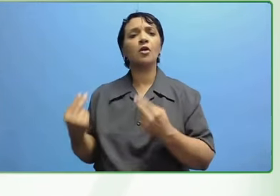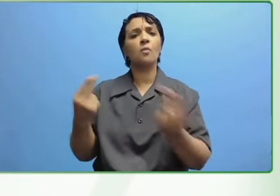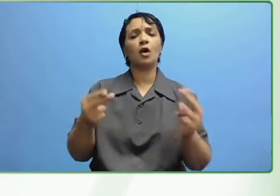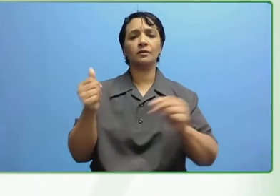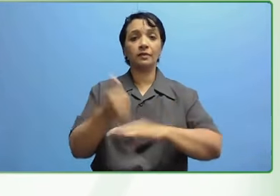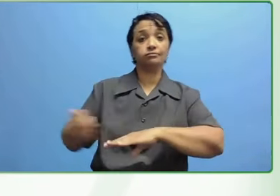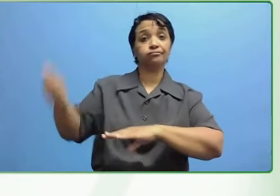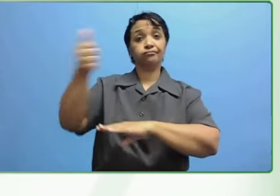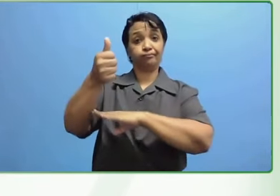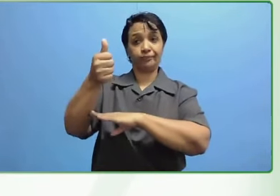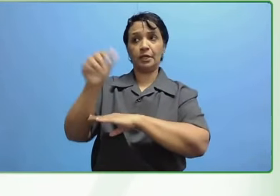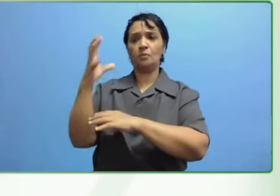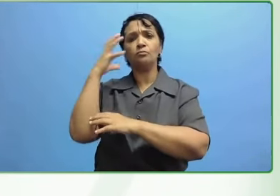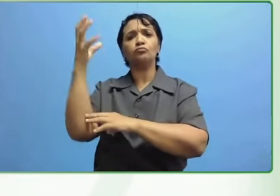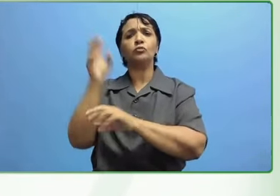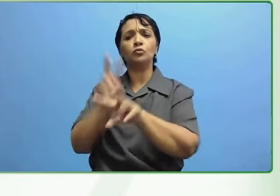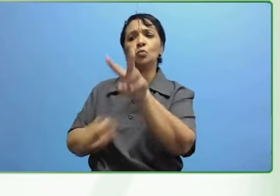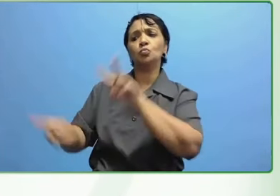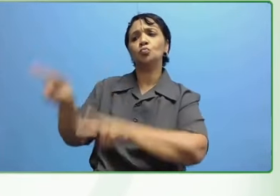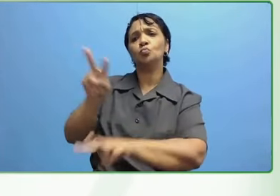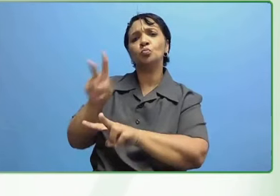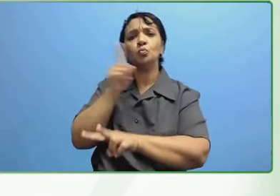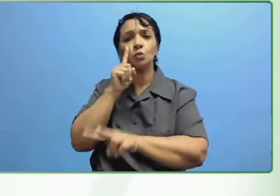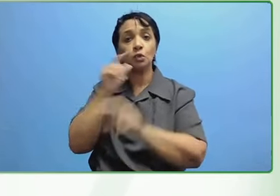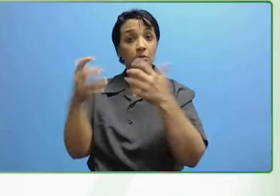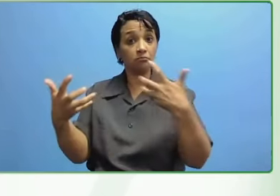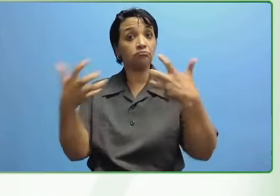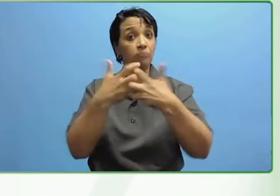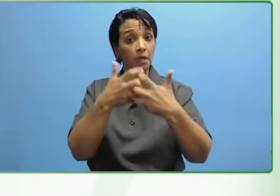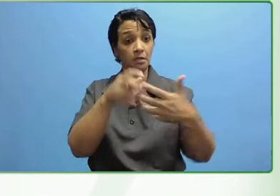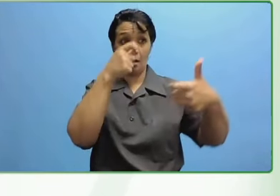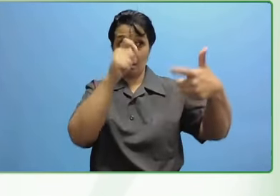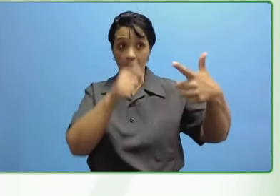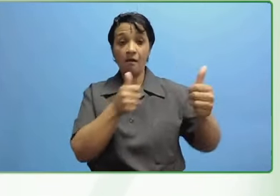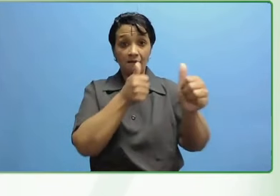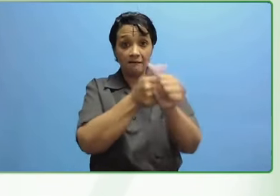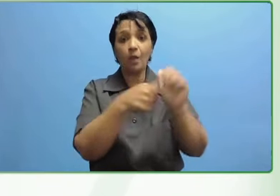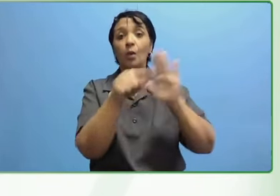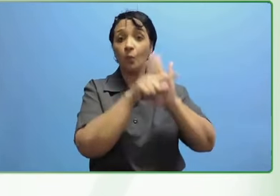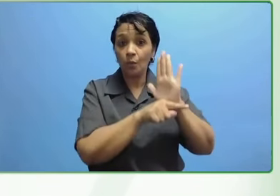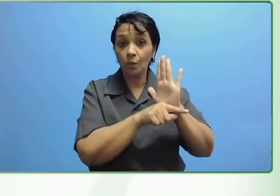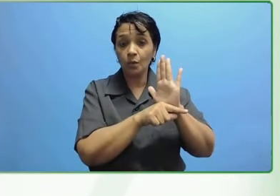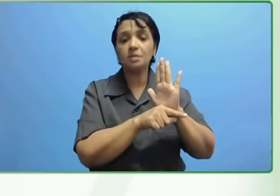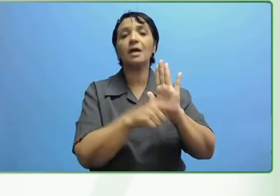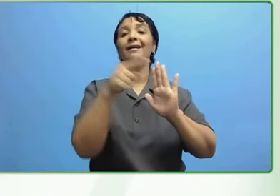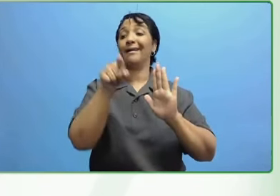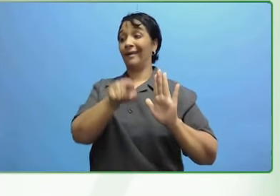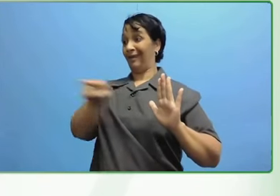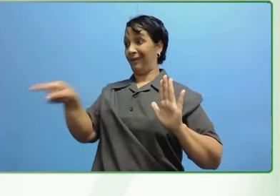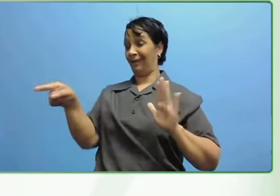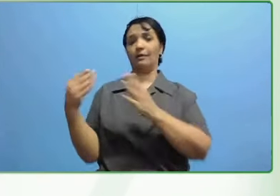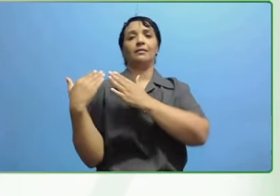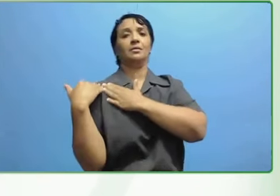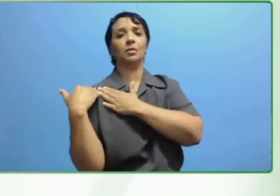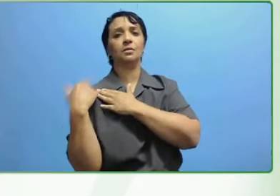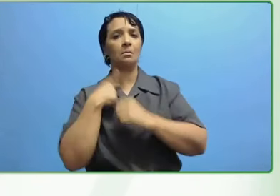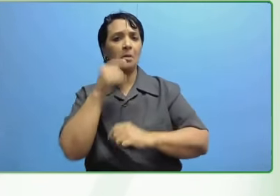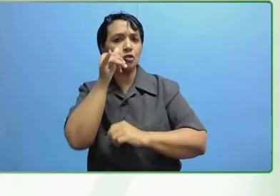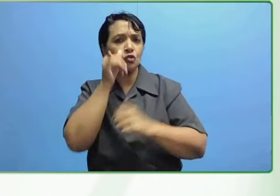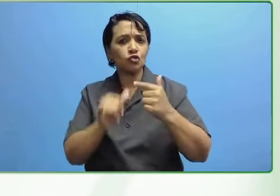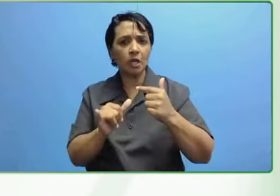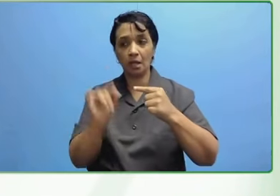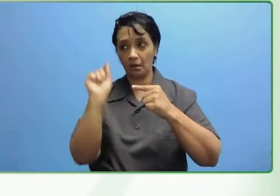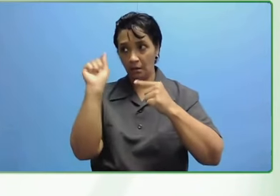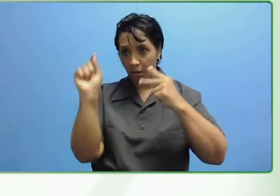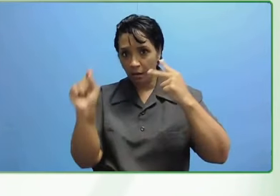for compliance with services, and they will have the obligation to check that whatever is placed in the market